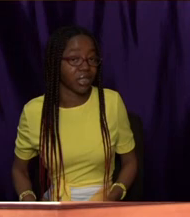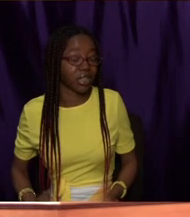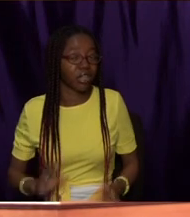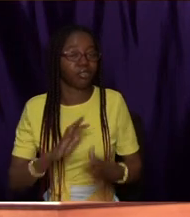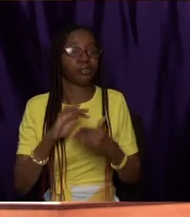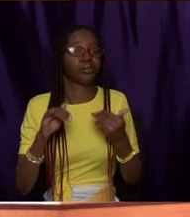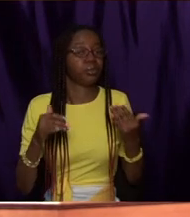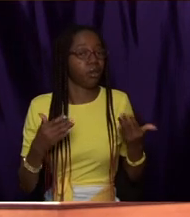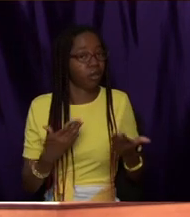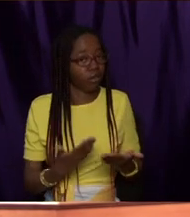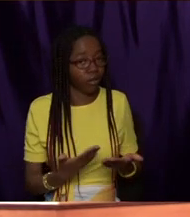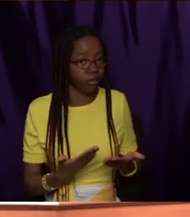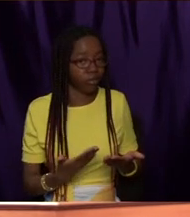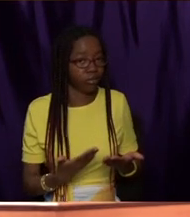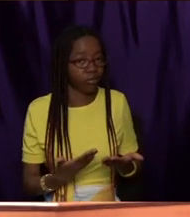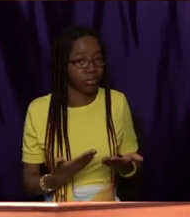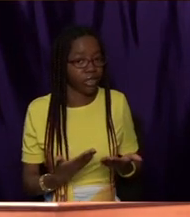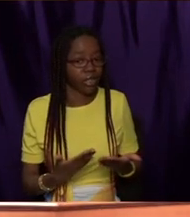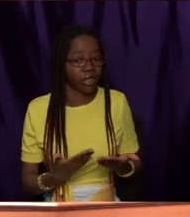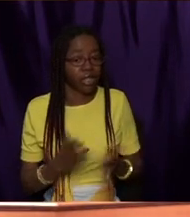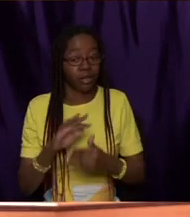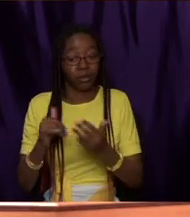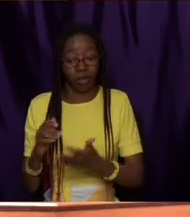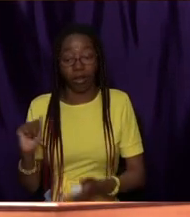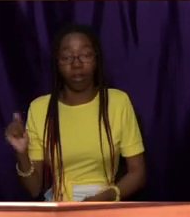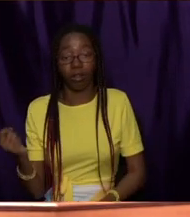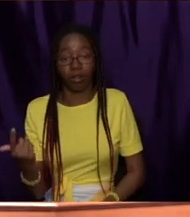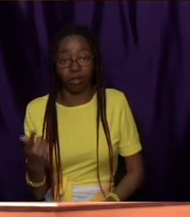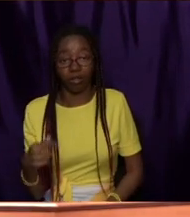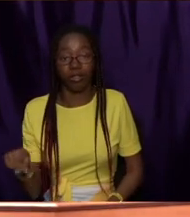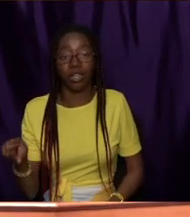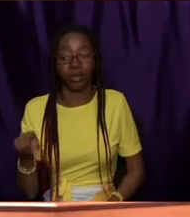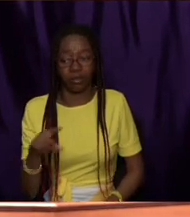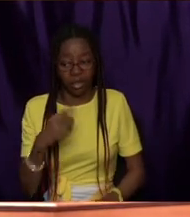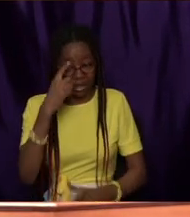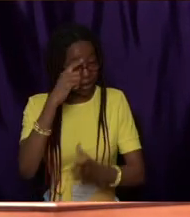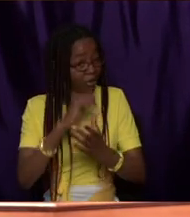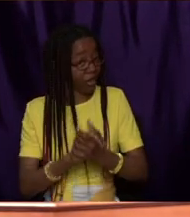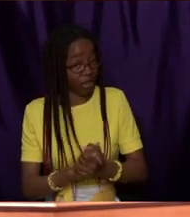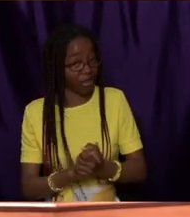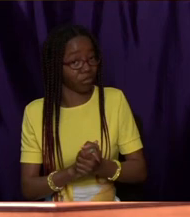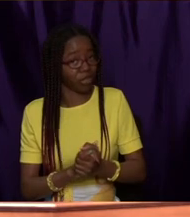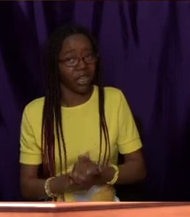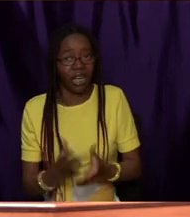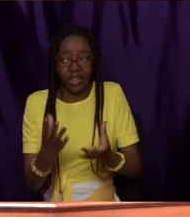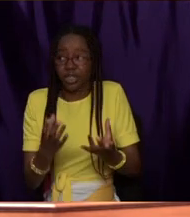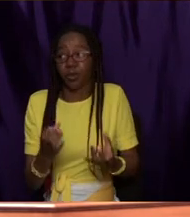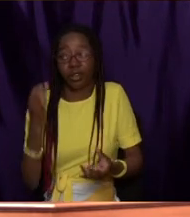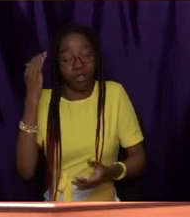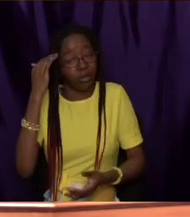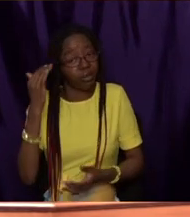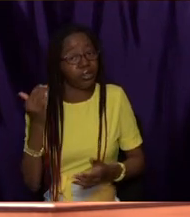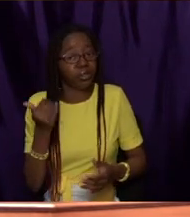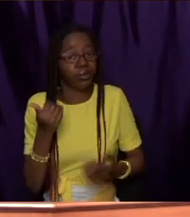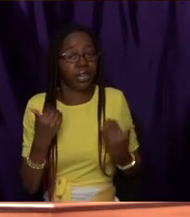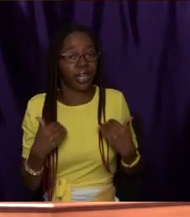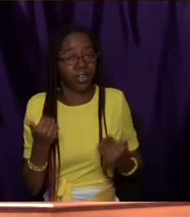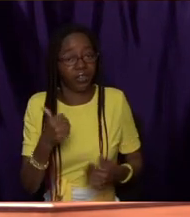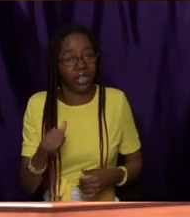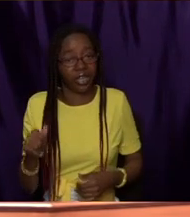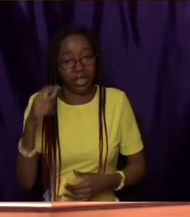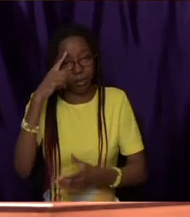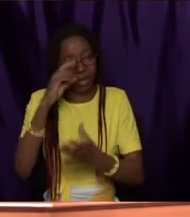all and upon all them that believe. I just want to know, do I have any believers in